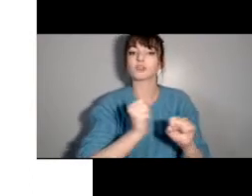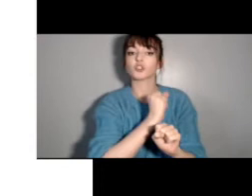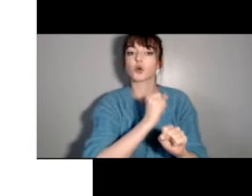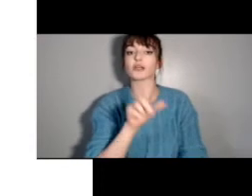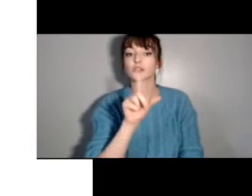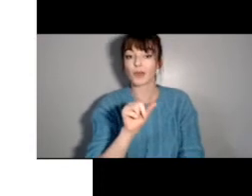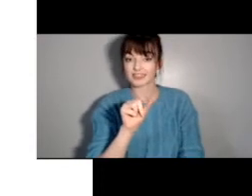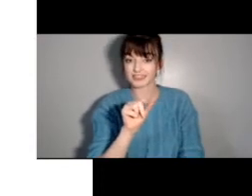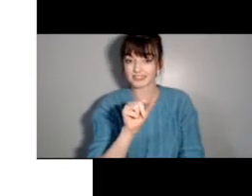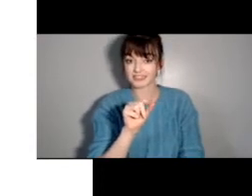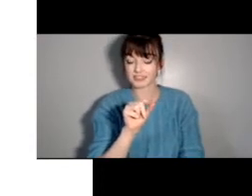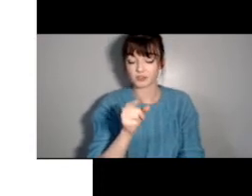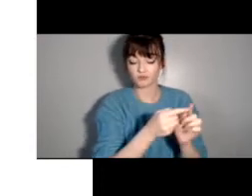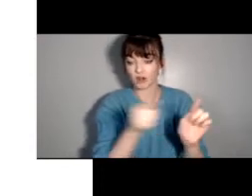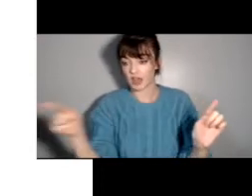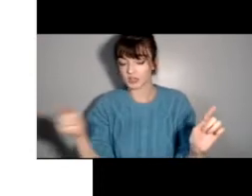20. The range was